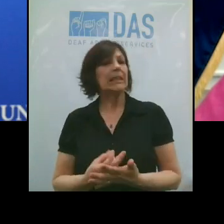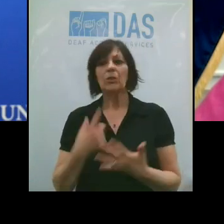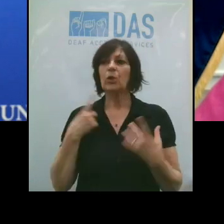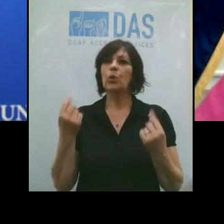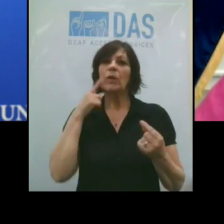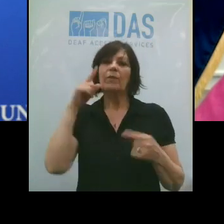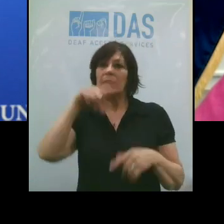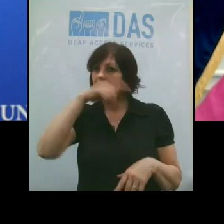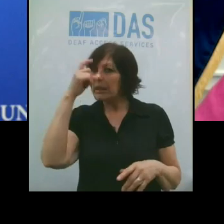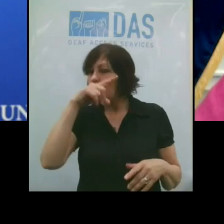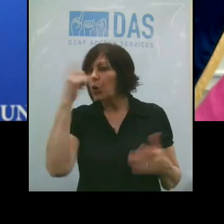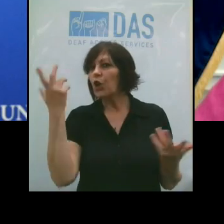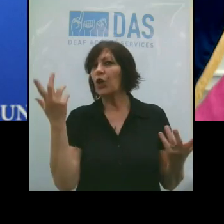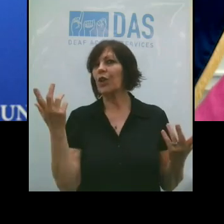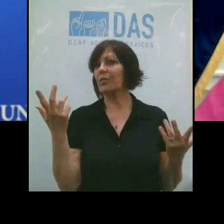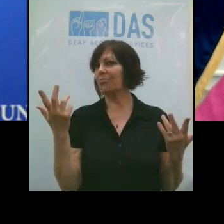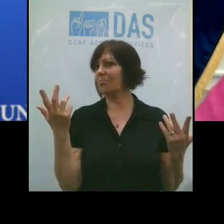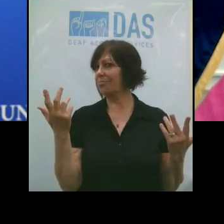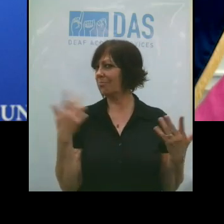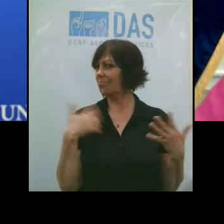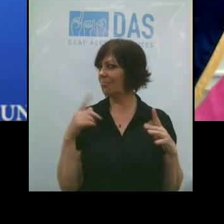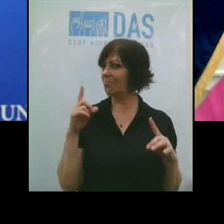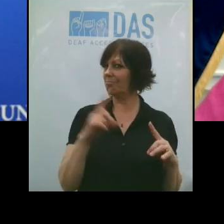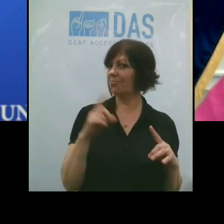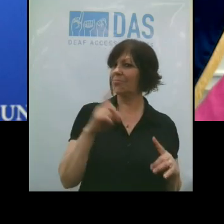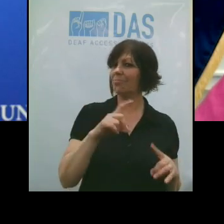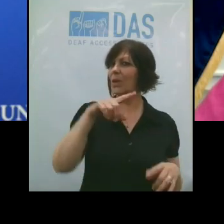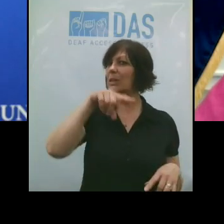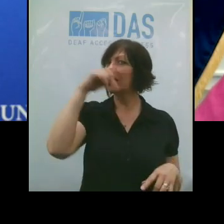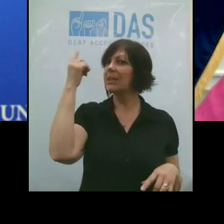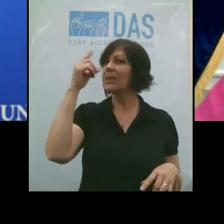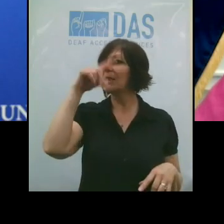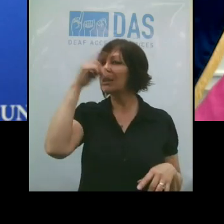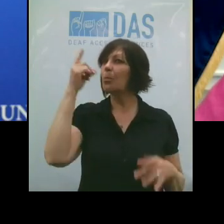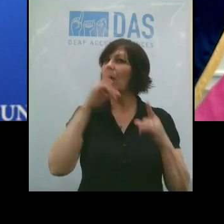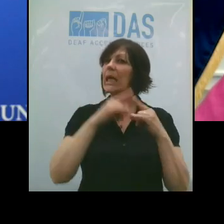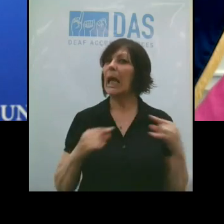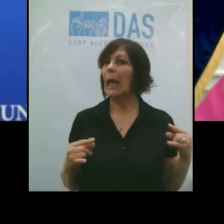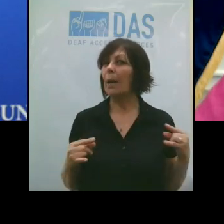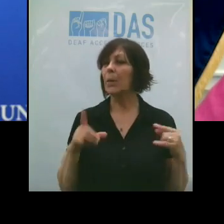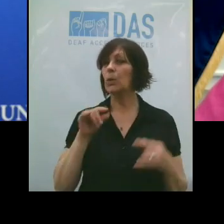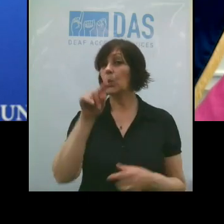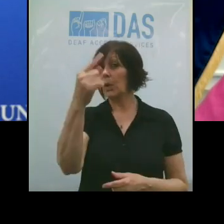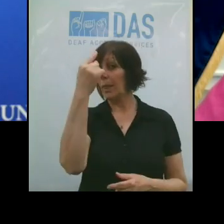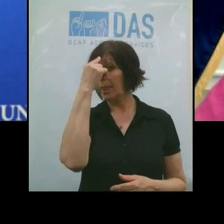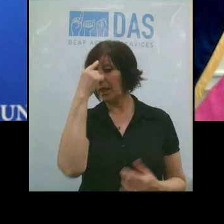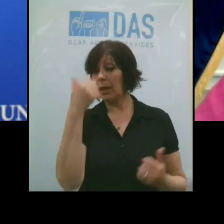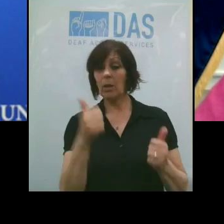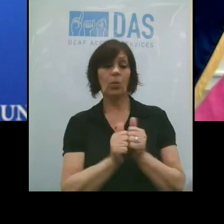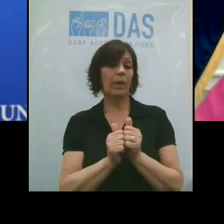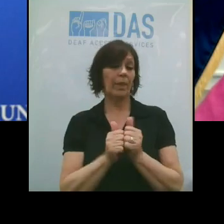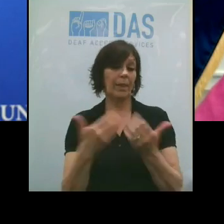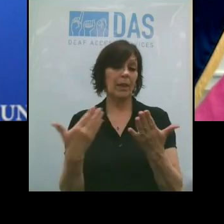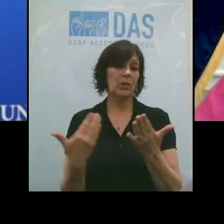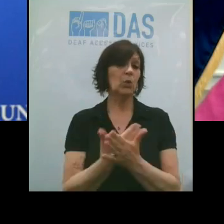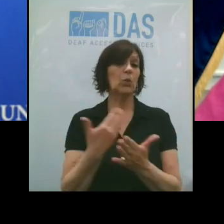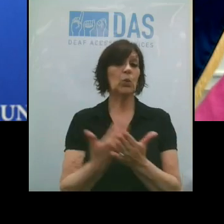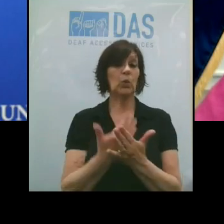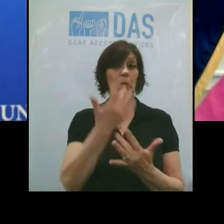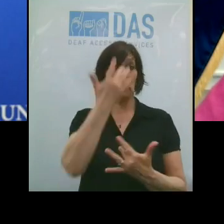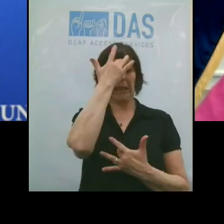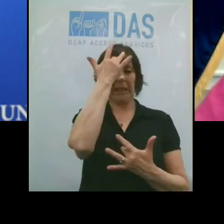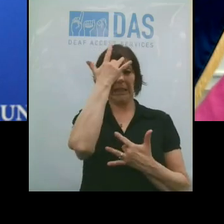summer, and a lot are questioning about summer camps. Do you think, with the new developments with the pediatric